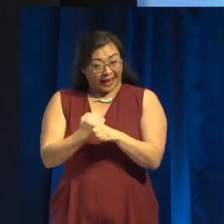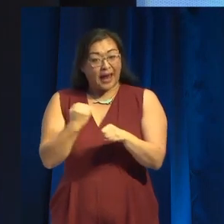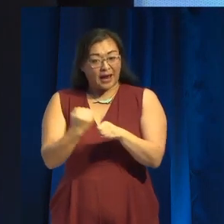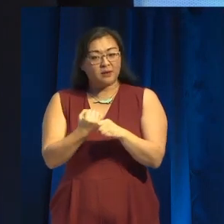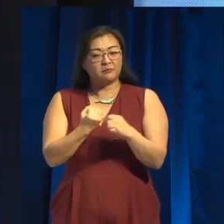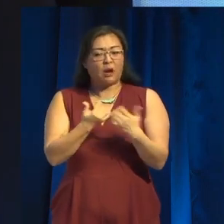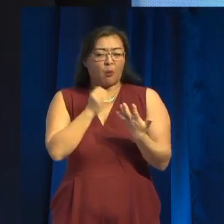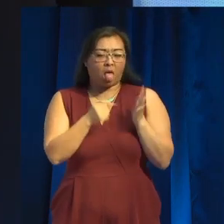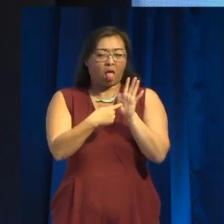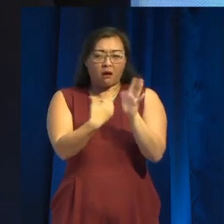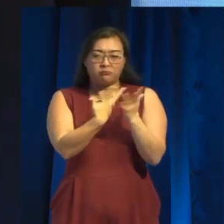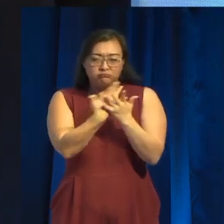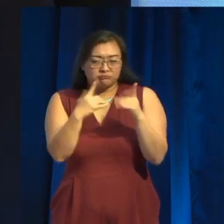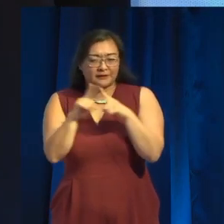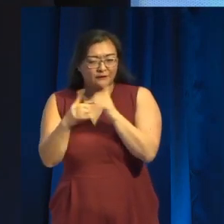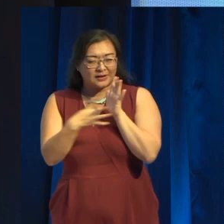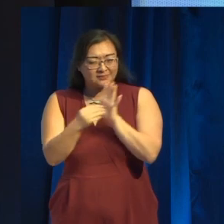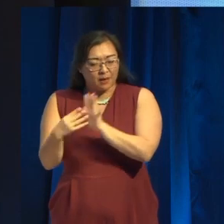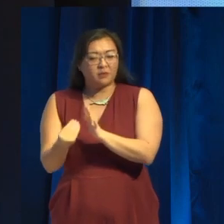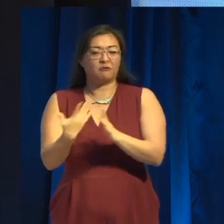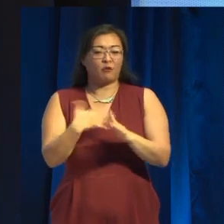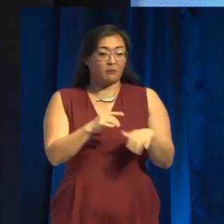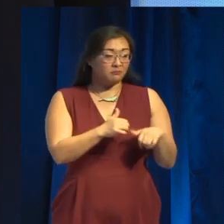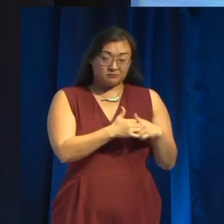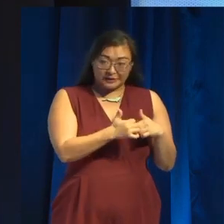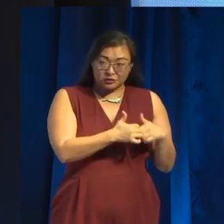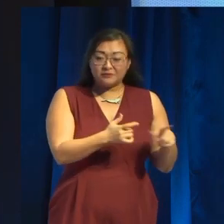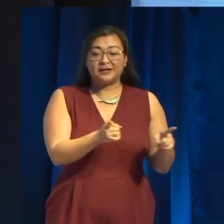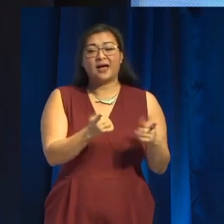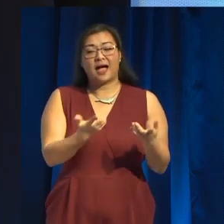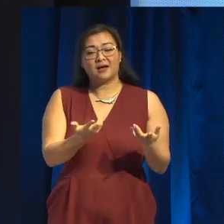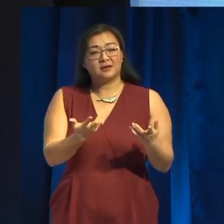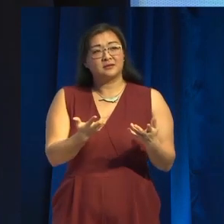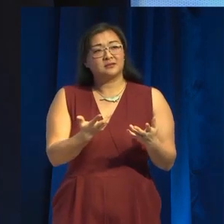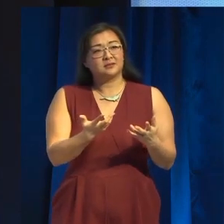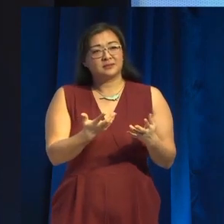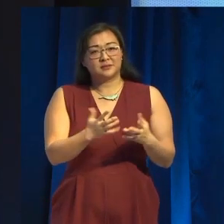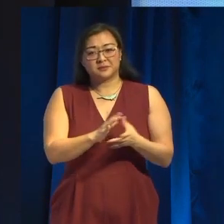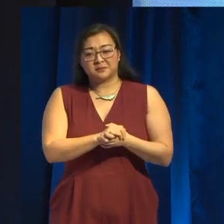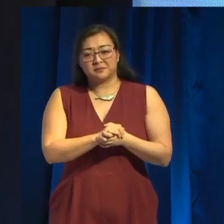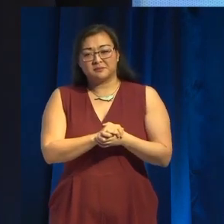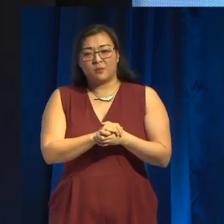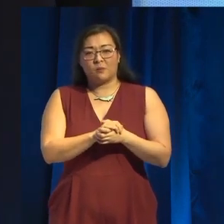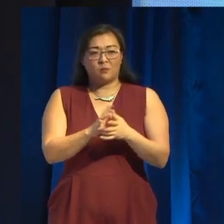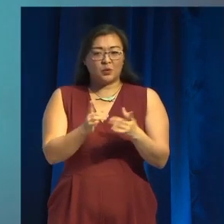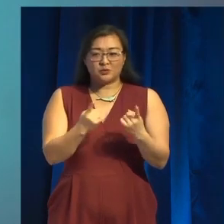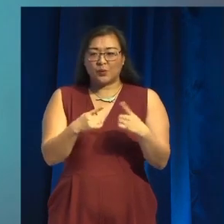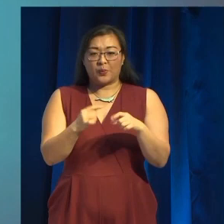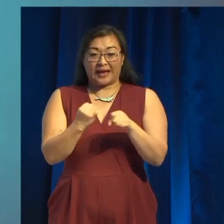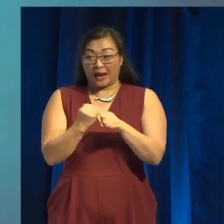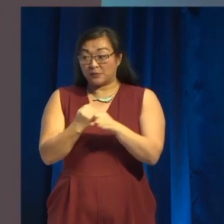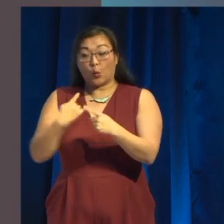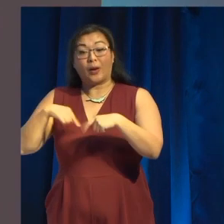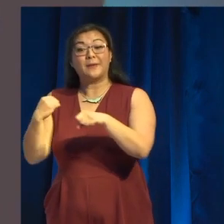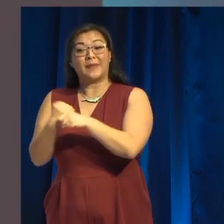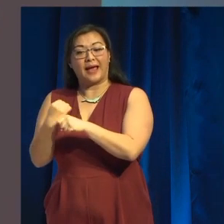examples from the industry that I enjoy, and about games that we make at Party for Introverts. Before I do